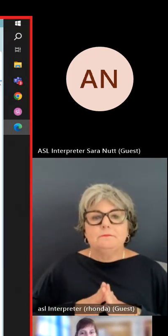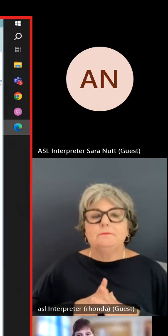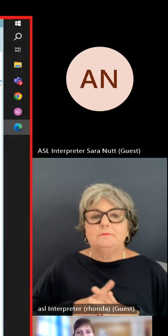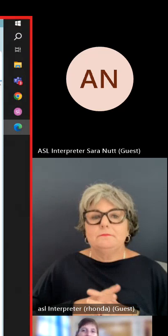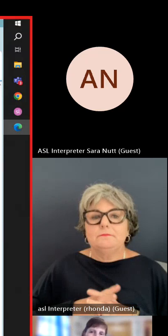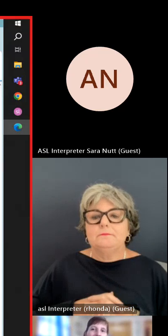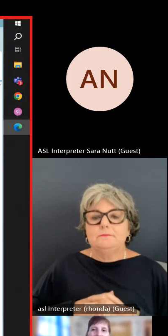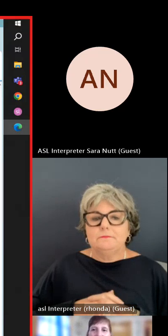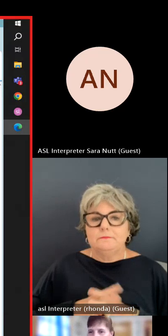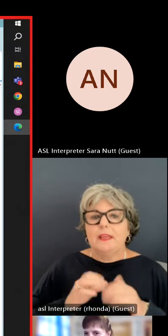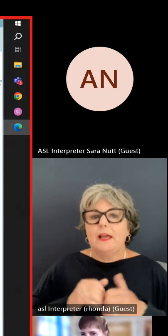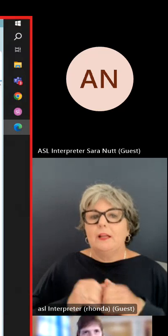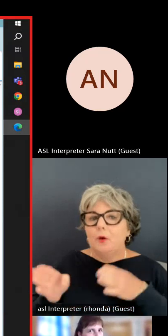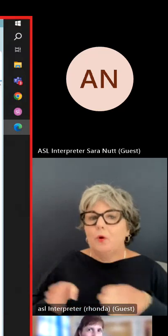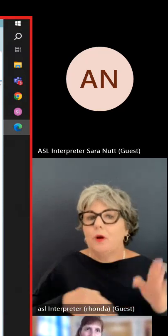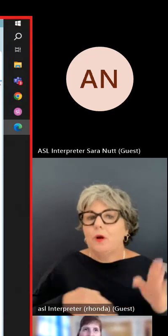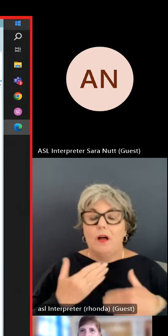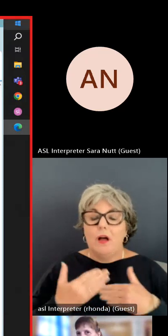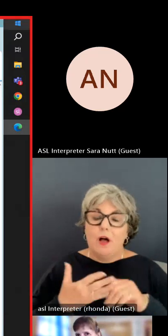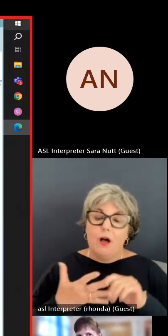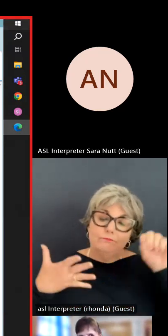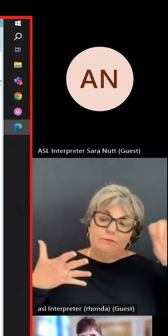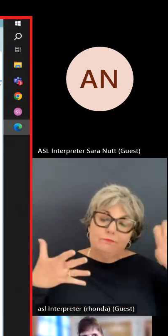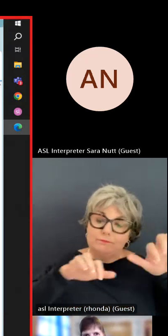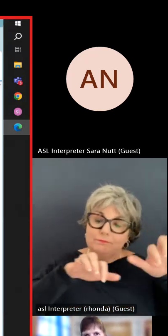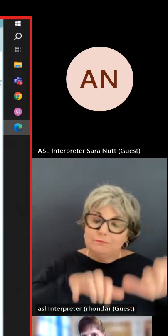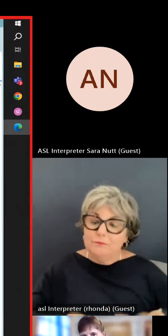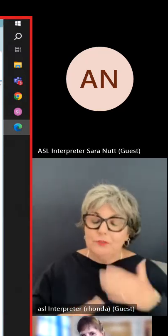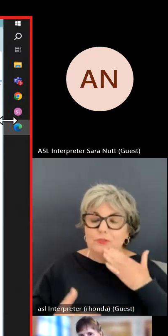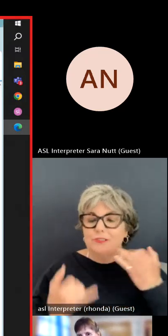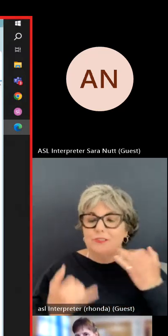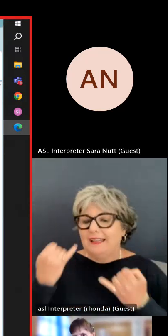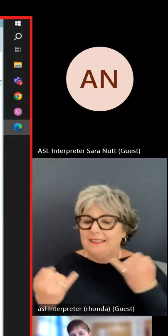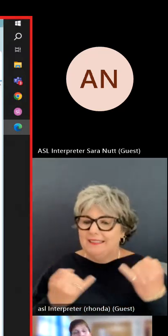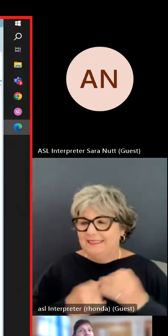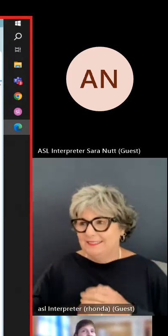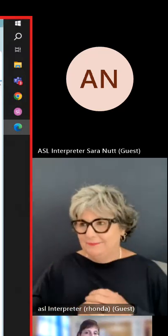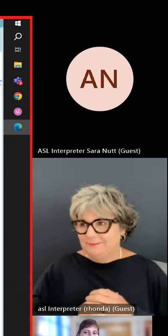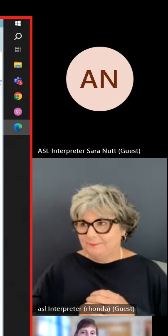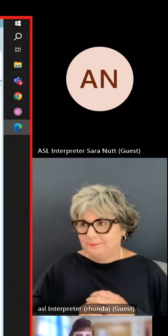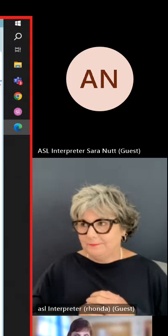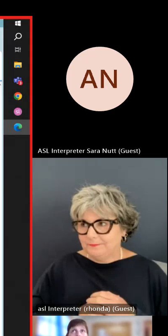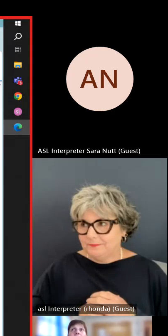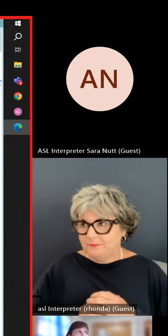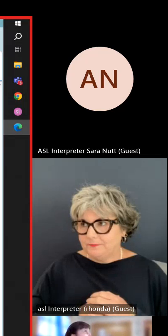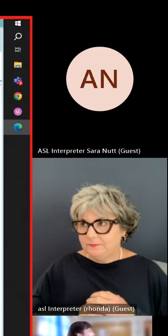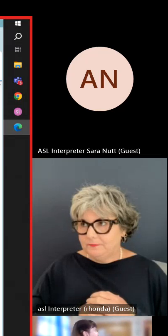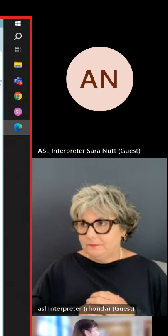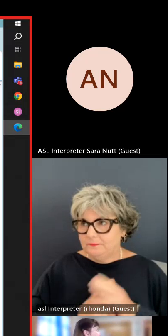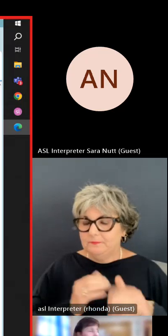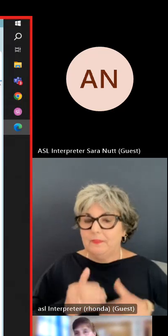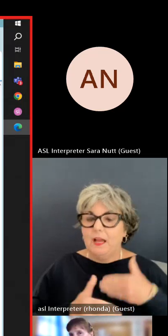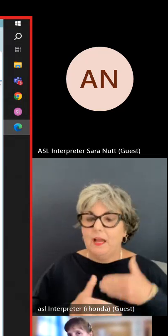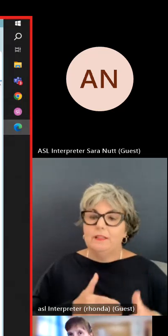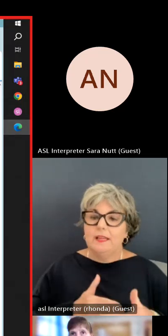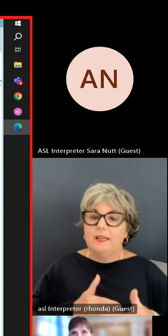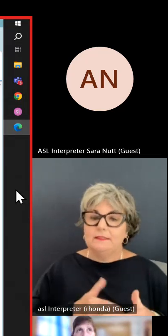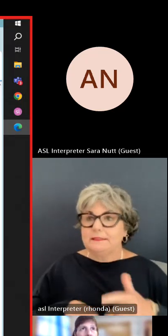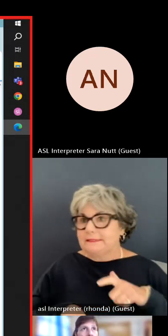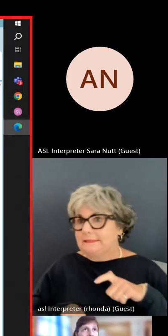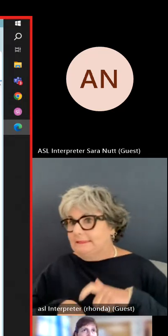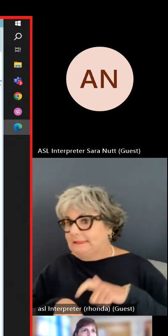How to be organized. All good. All very good ideas. So our next step, and time